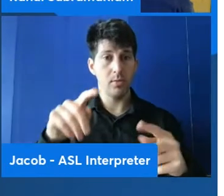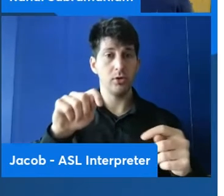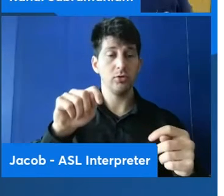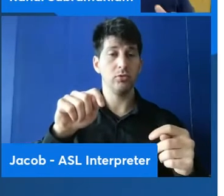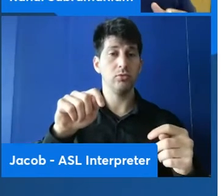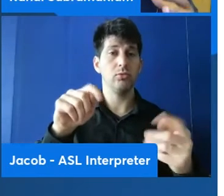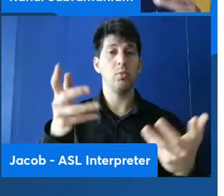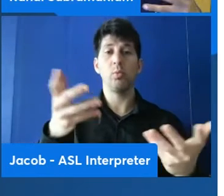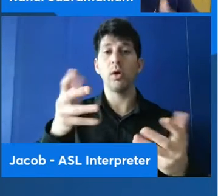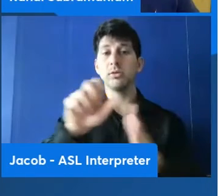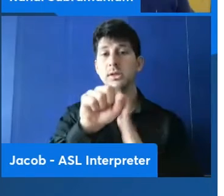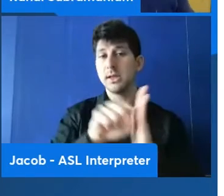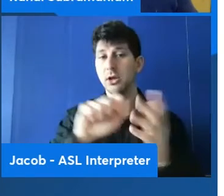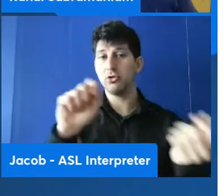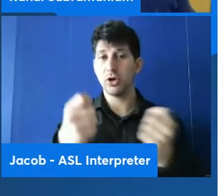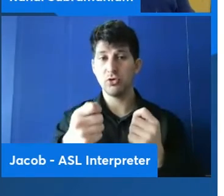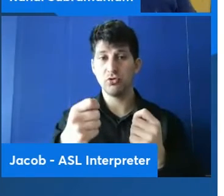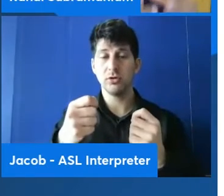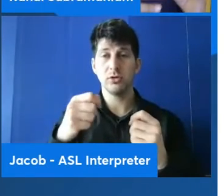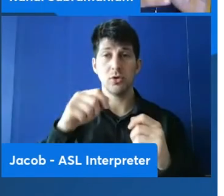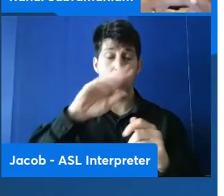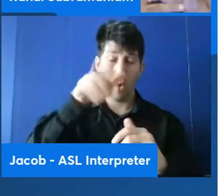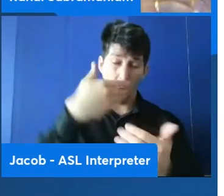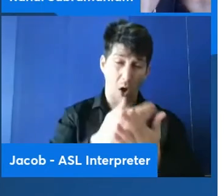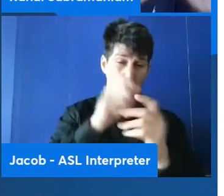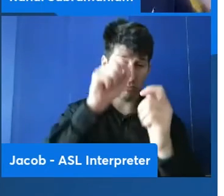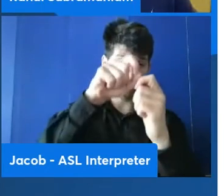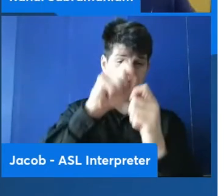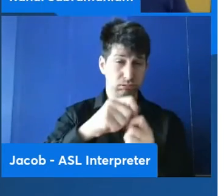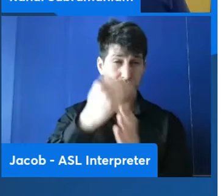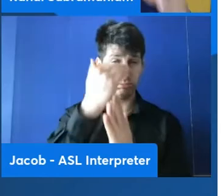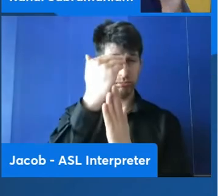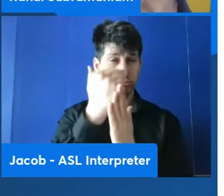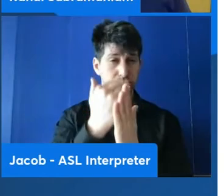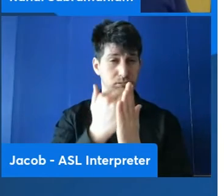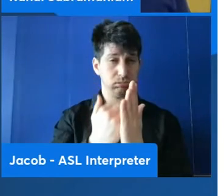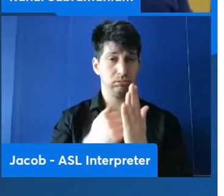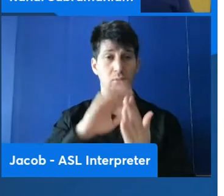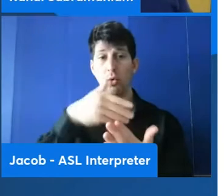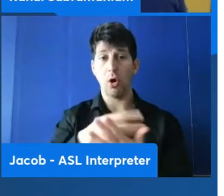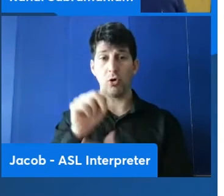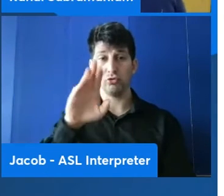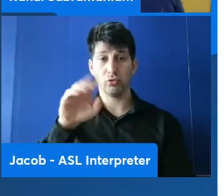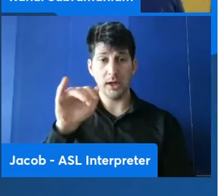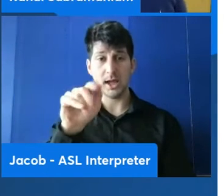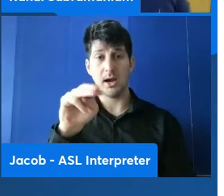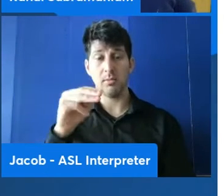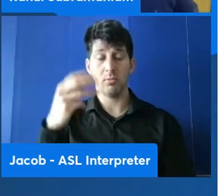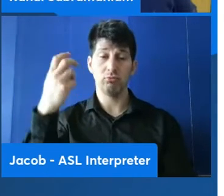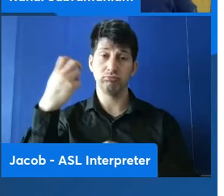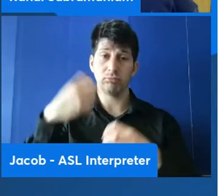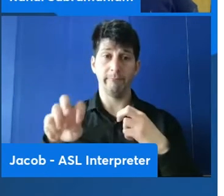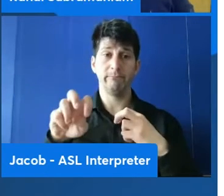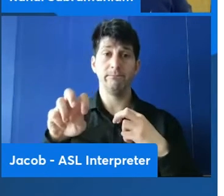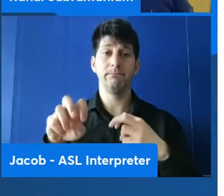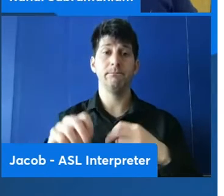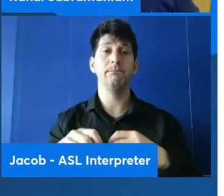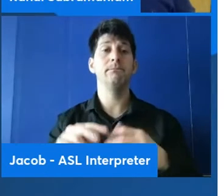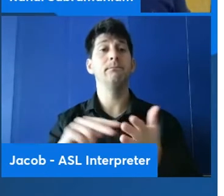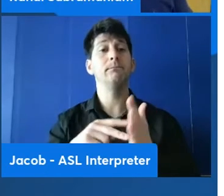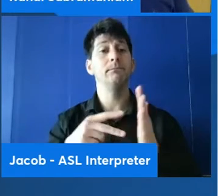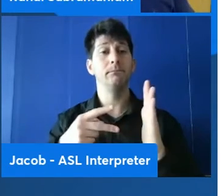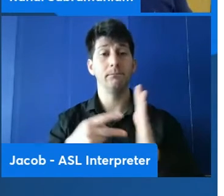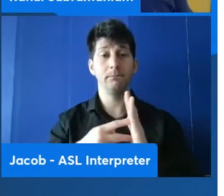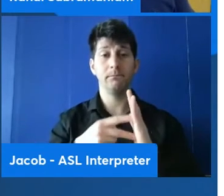happen. Getting into all of those details with every single trace ID was incredibly hard to do. And therefore,